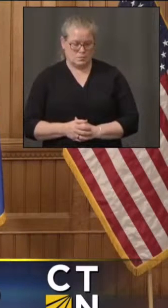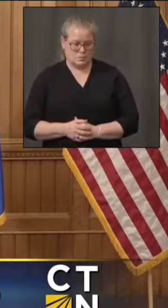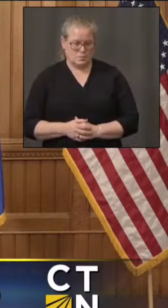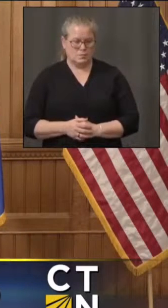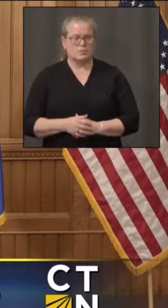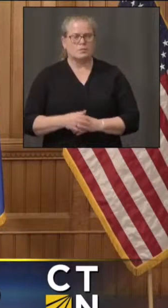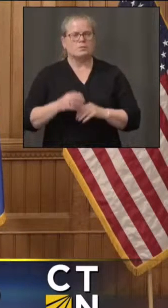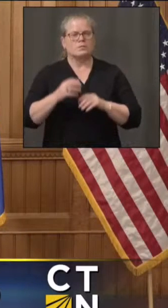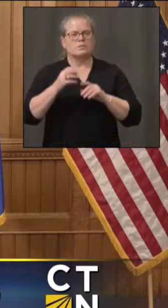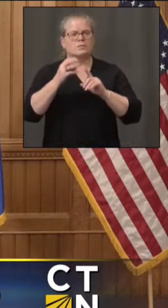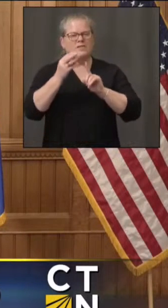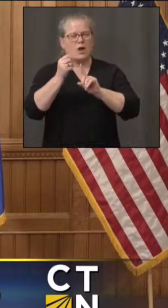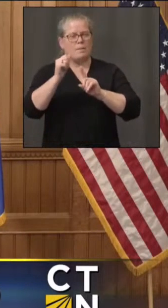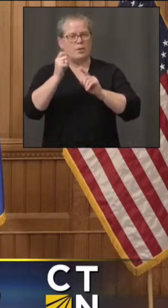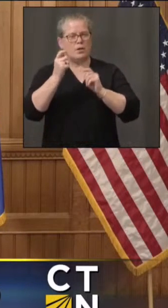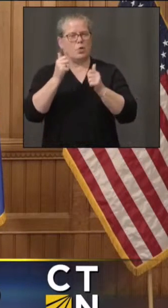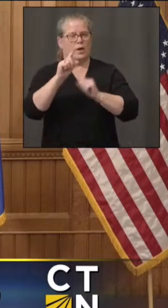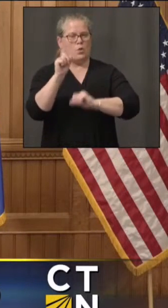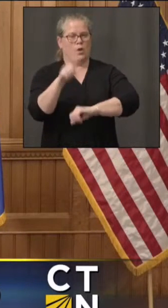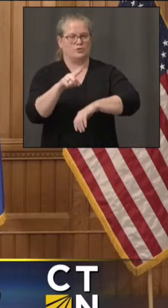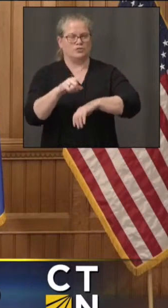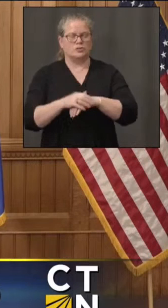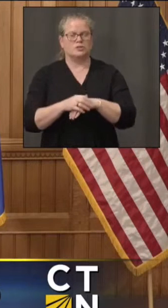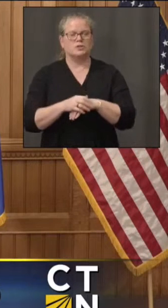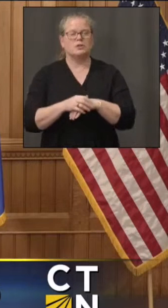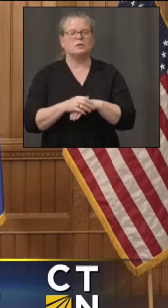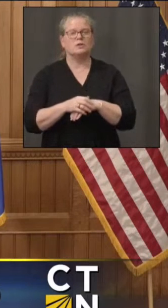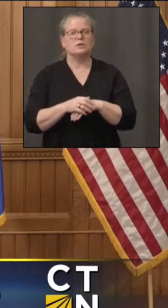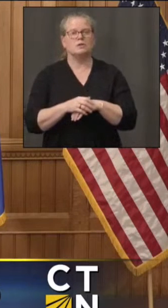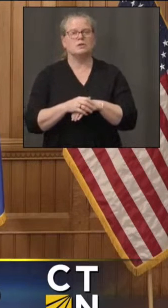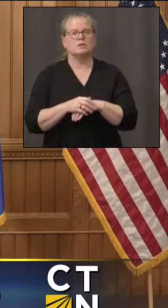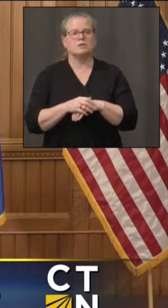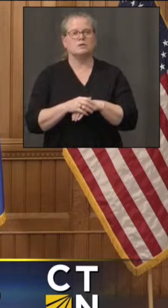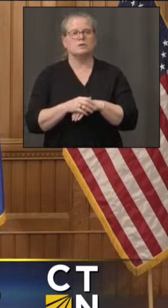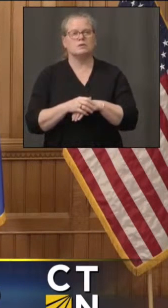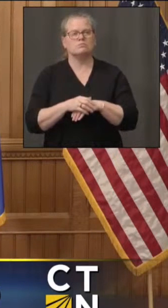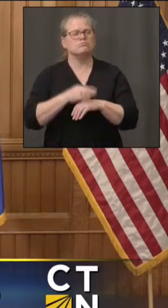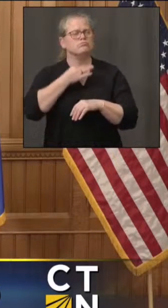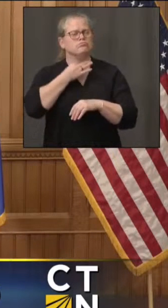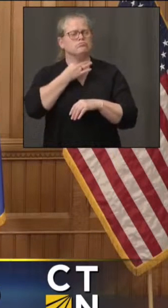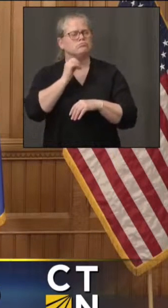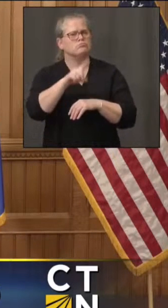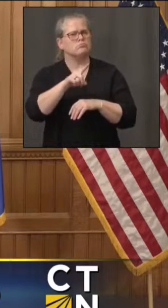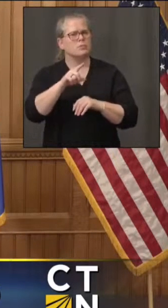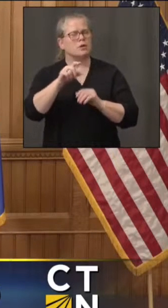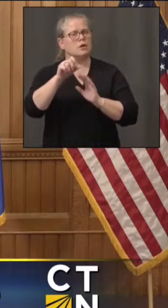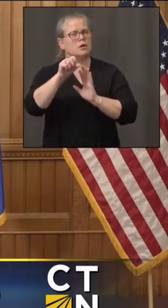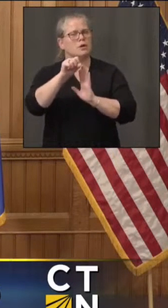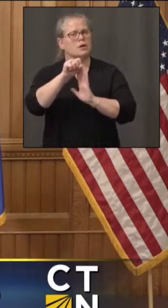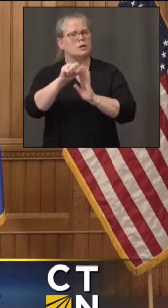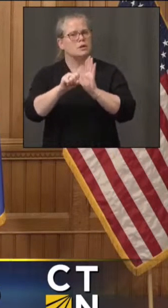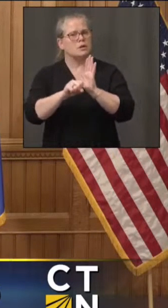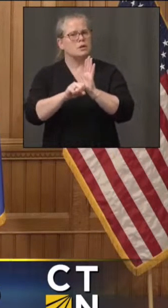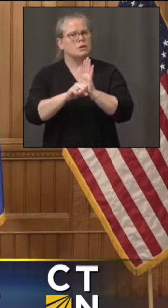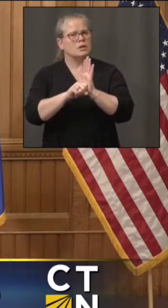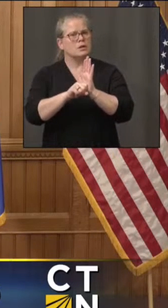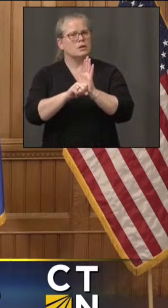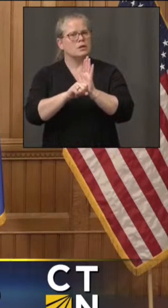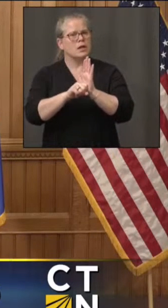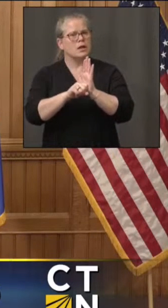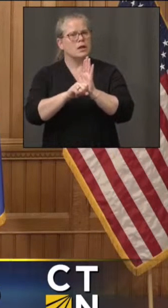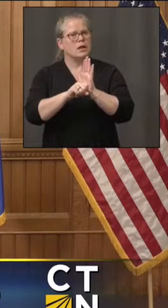For a coworker, has the state secured adequate number of freezers to store the coming